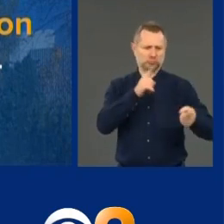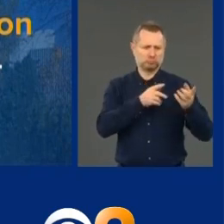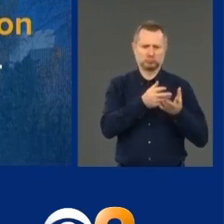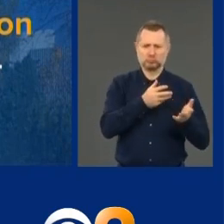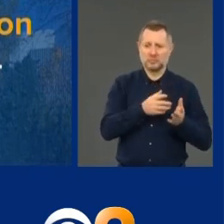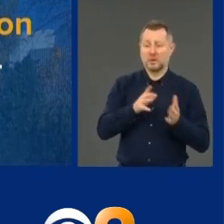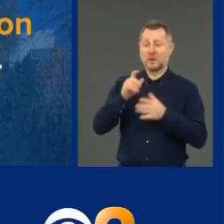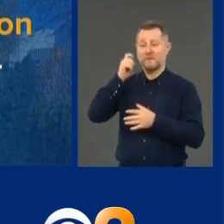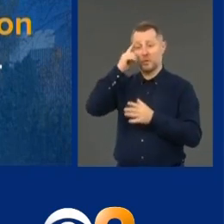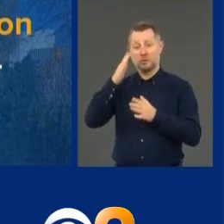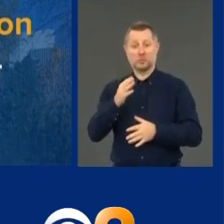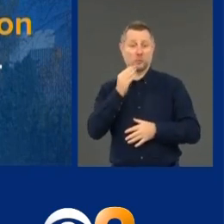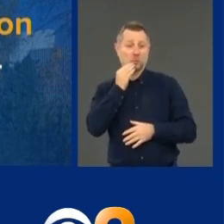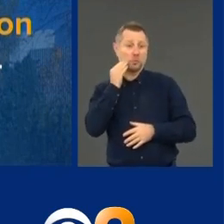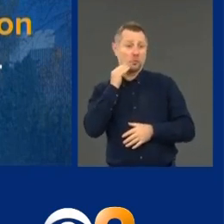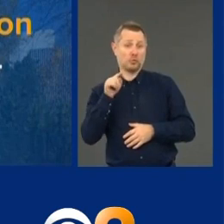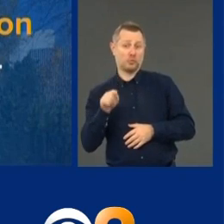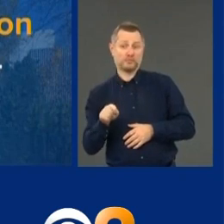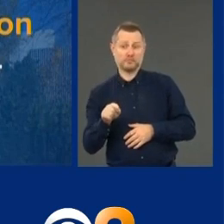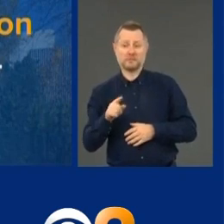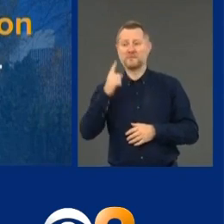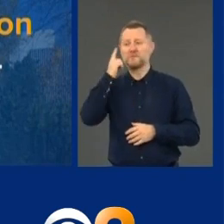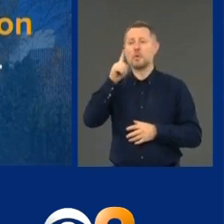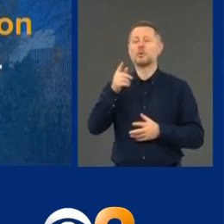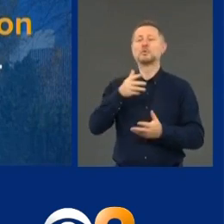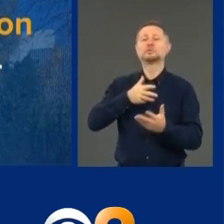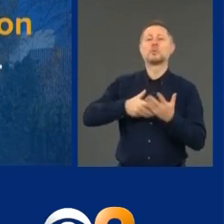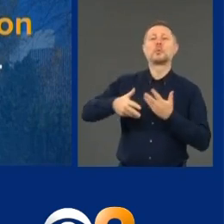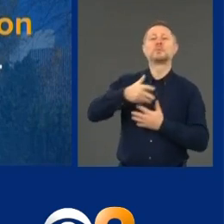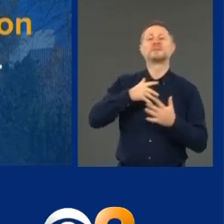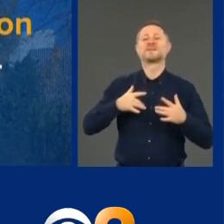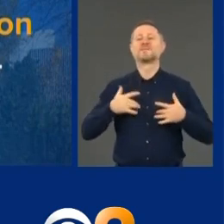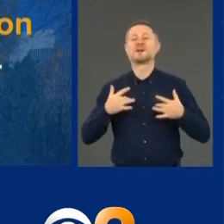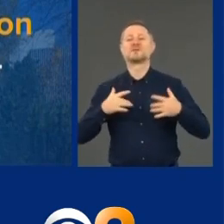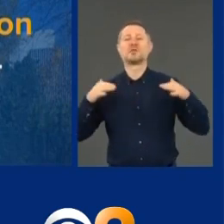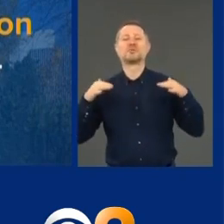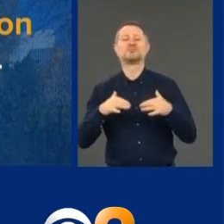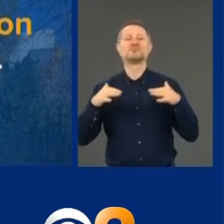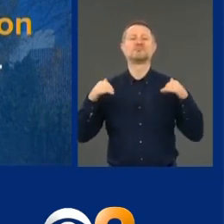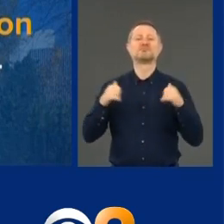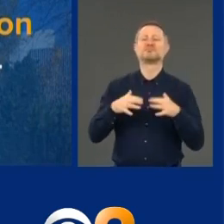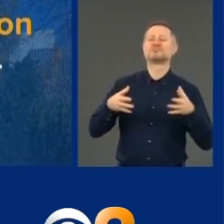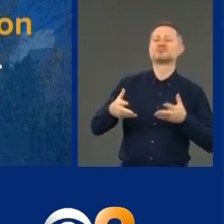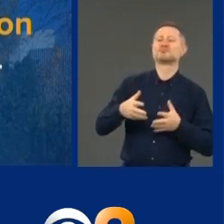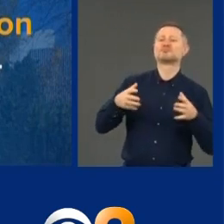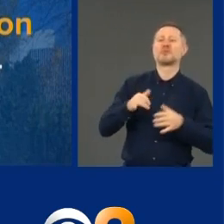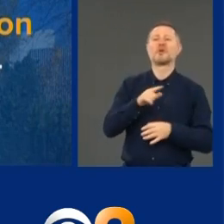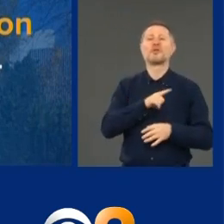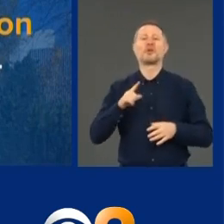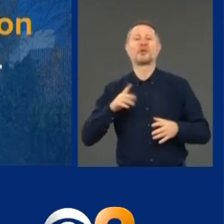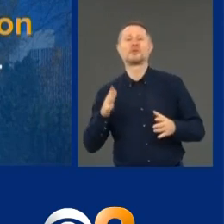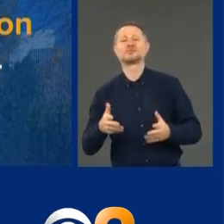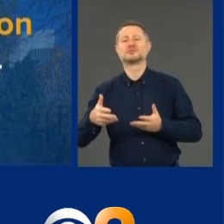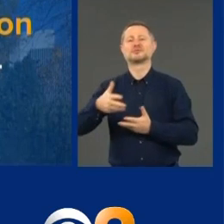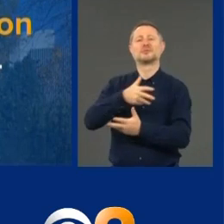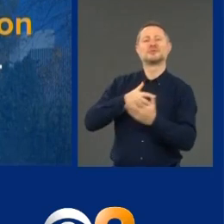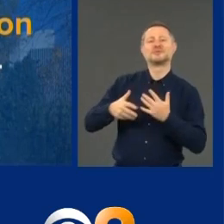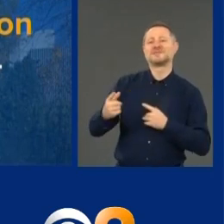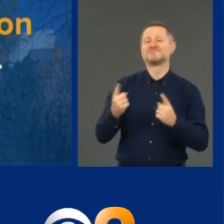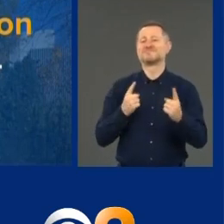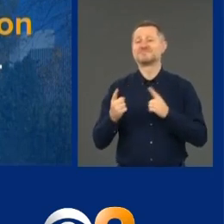place for social events and for gatherings and to entertain legislators. It's been home to